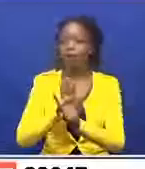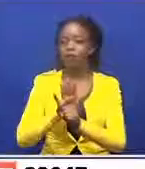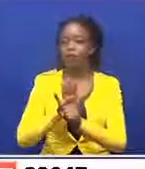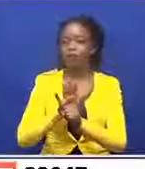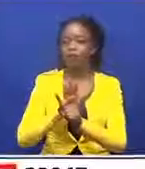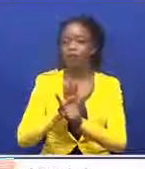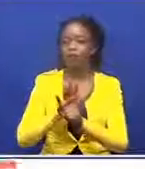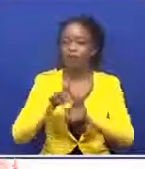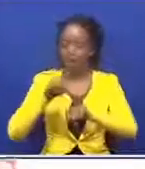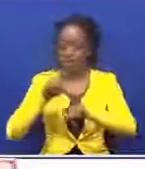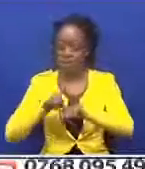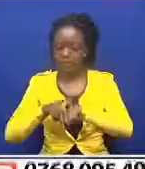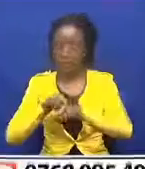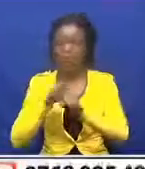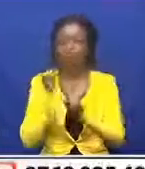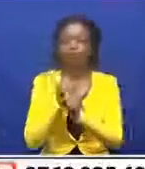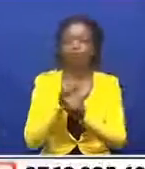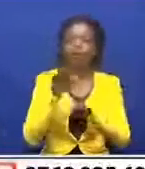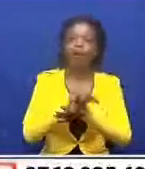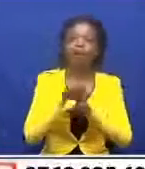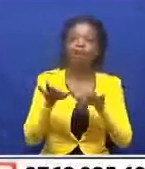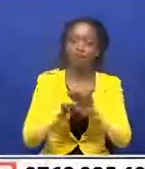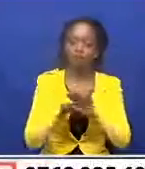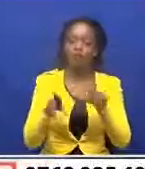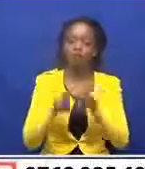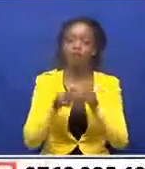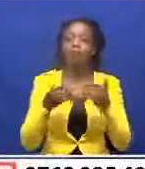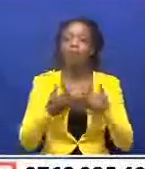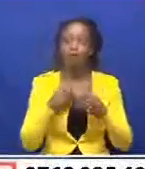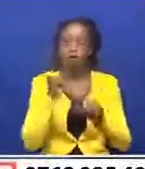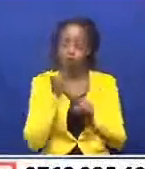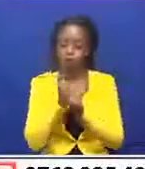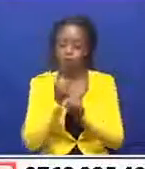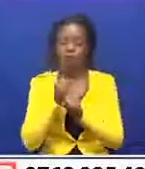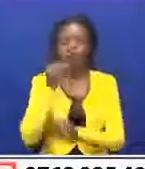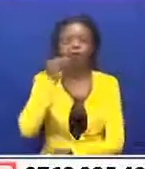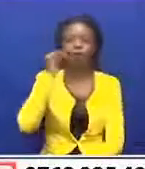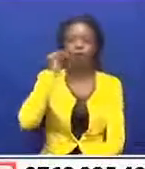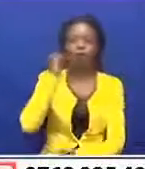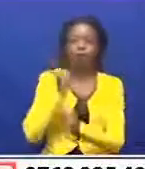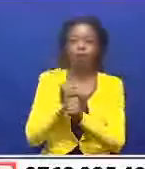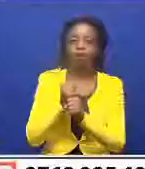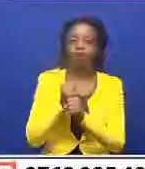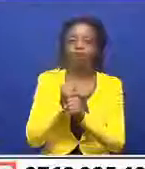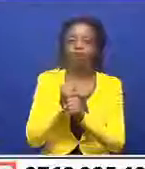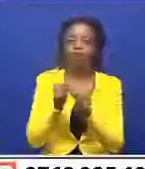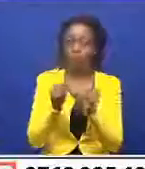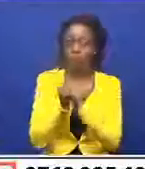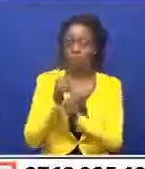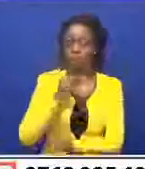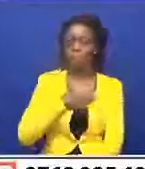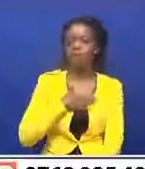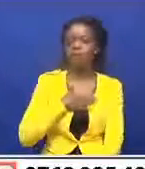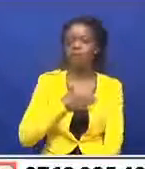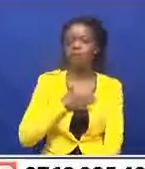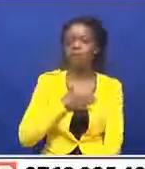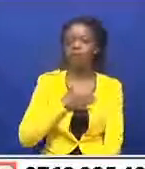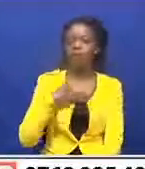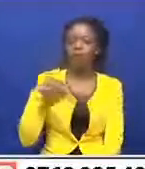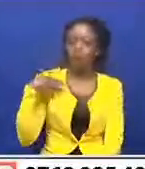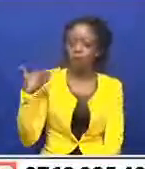the time to do everything, and he still has work and school work. He's still in school with me. So every